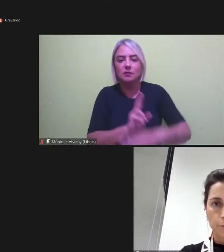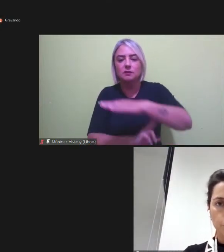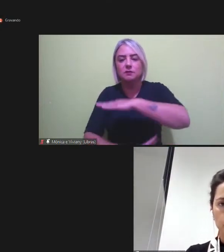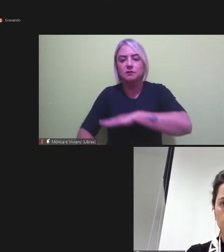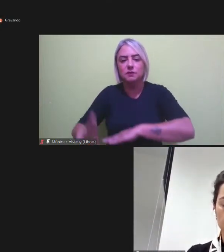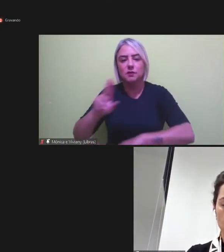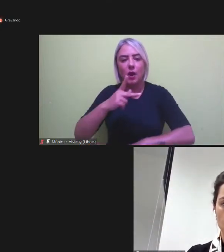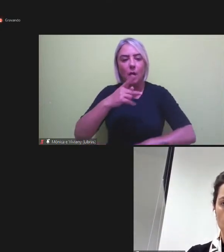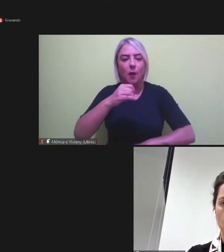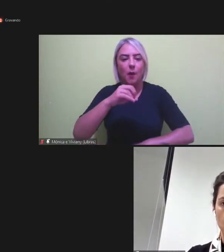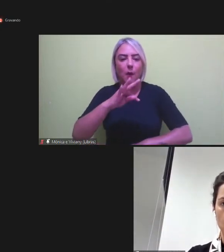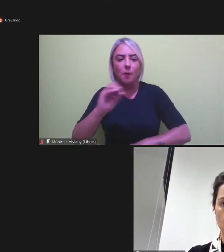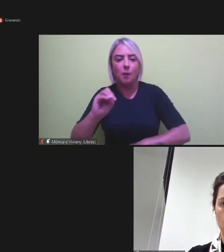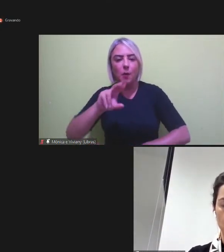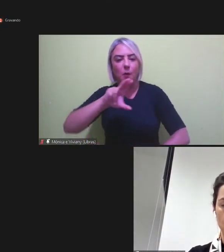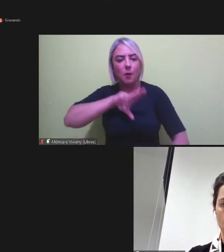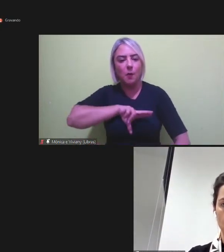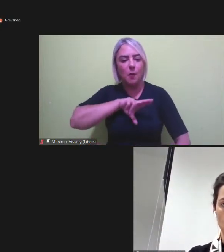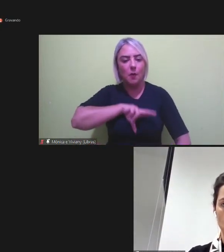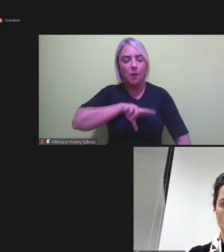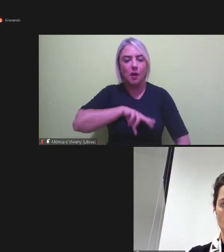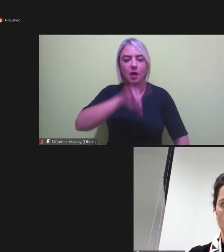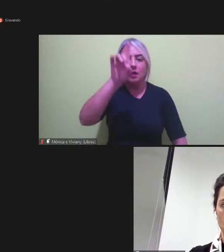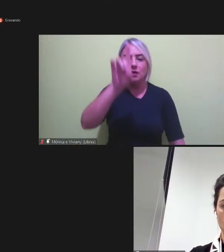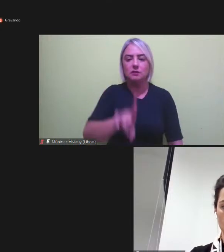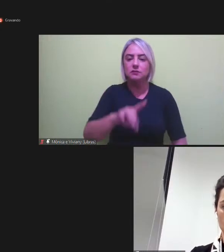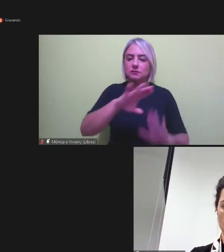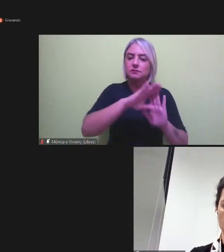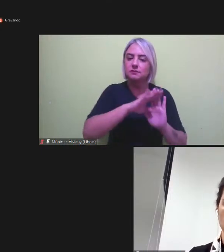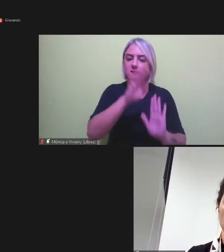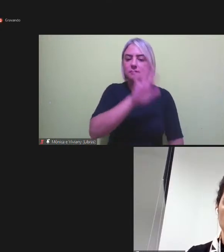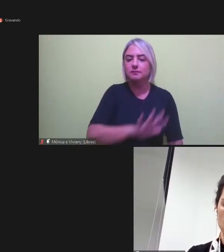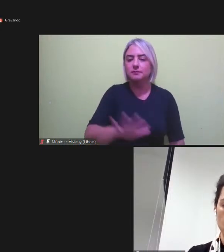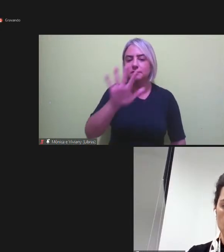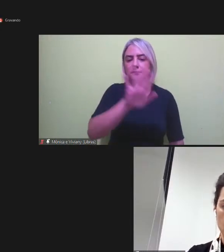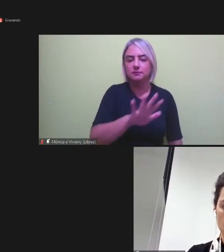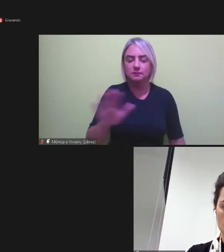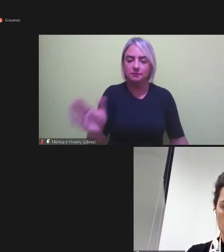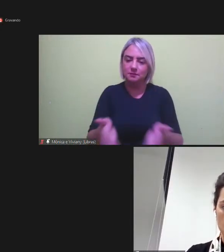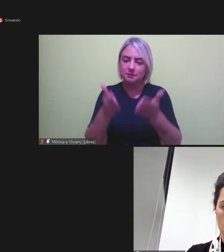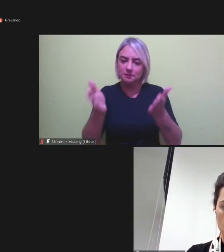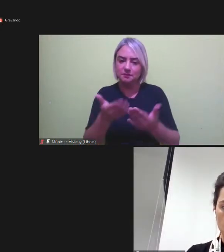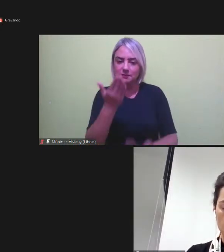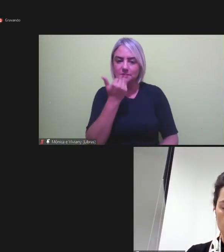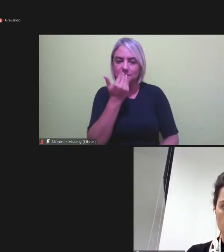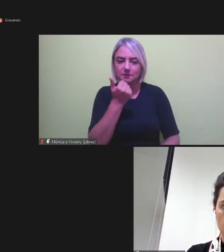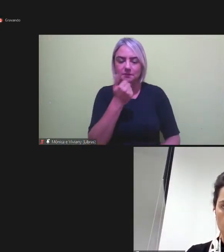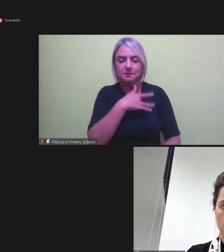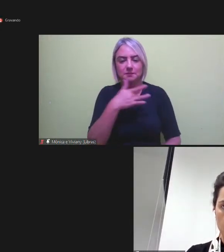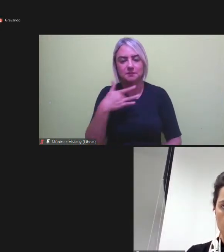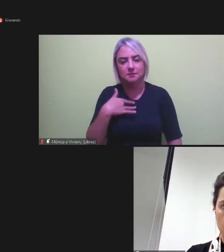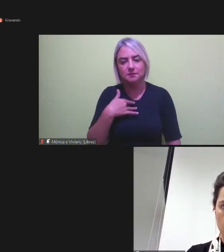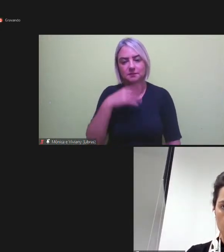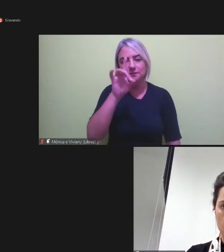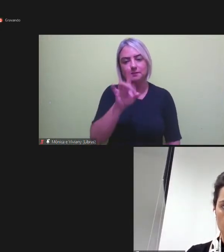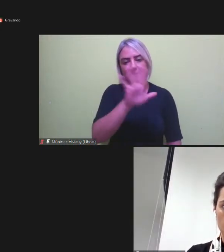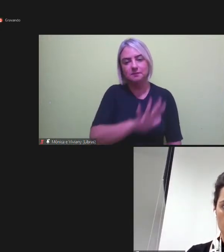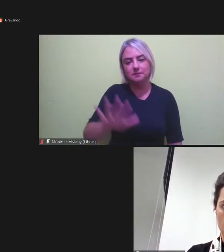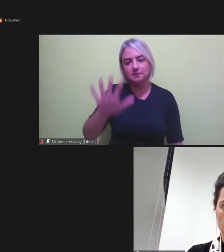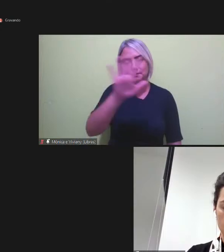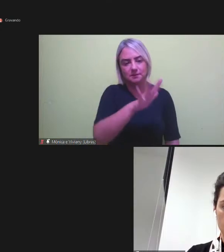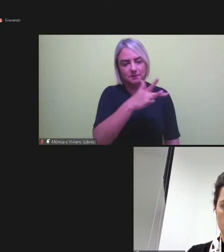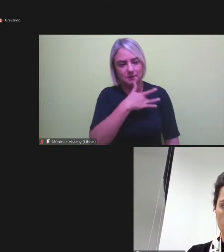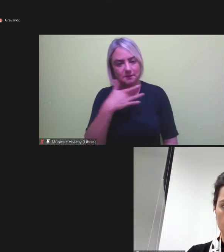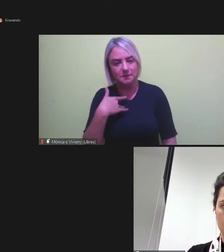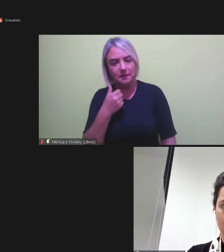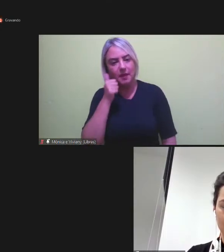food consumption by the University of Porto in Portugal, and the director of the National Program for the Promotion of